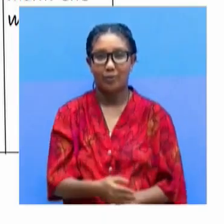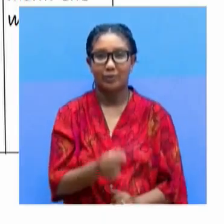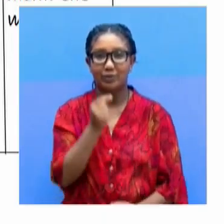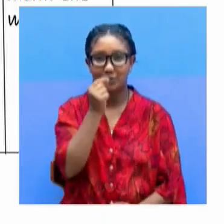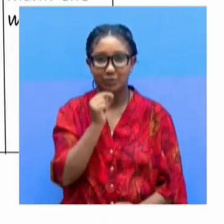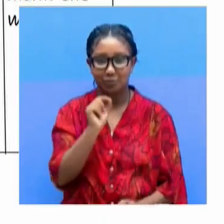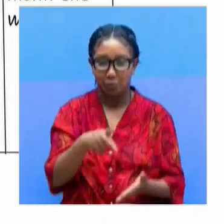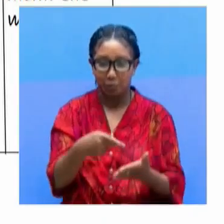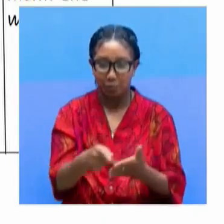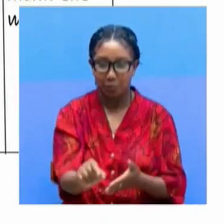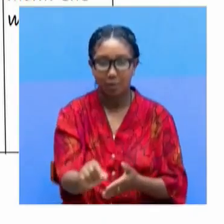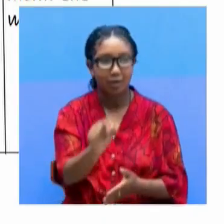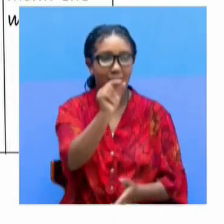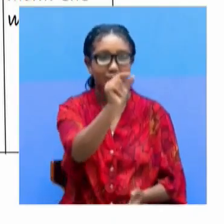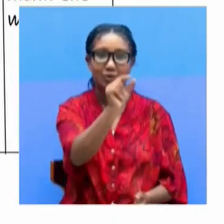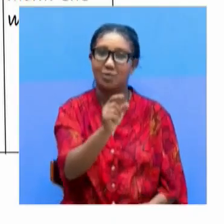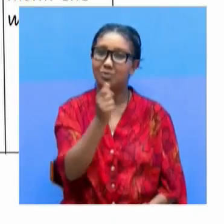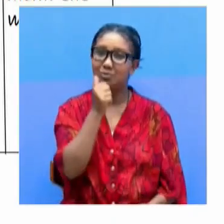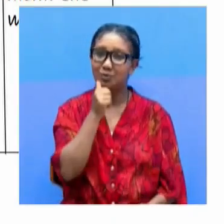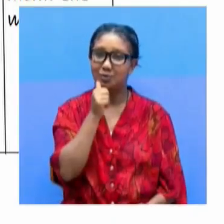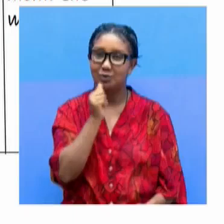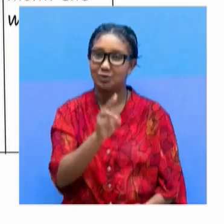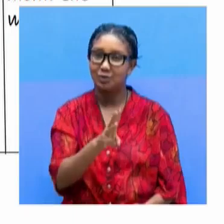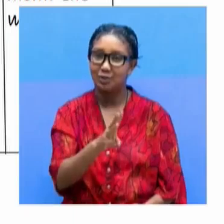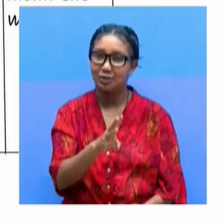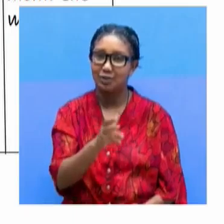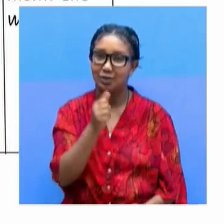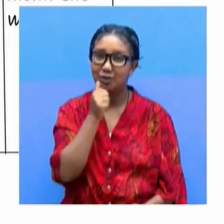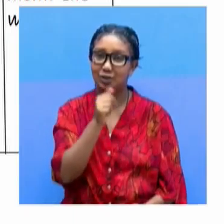Okay, she